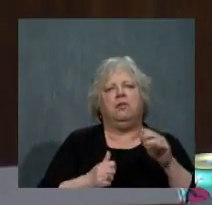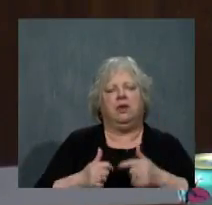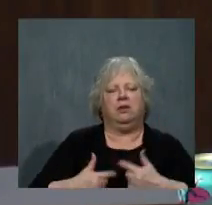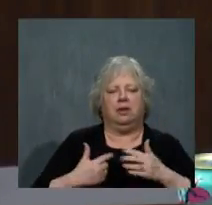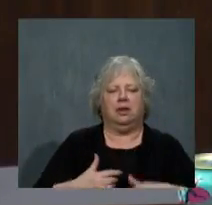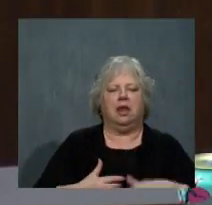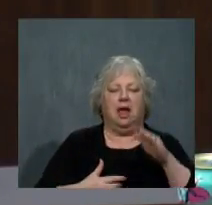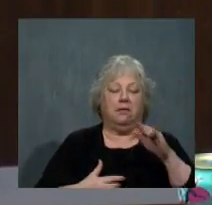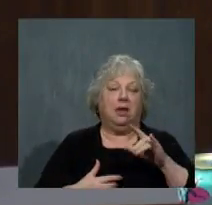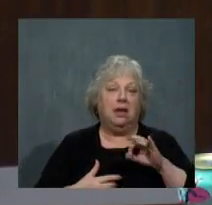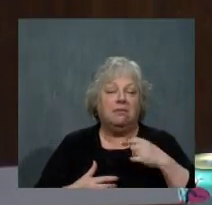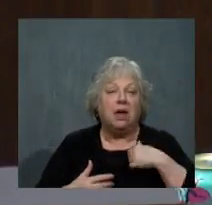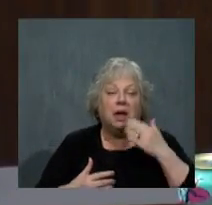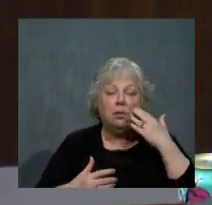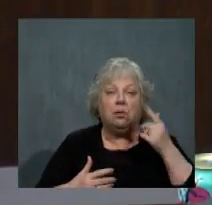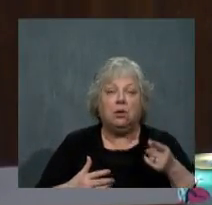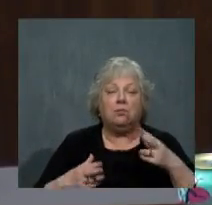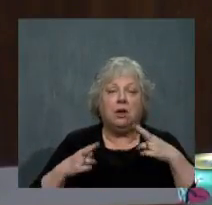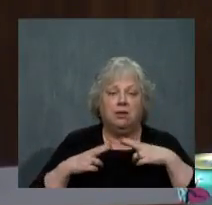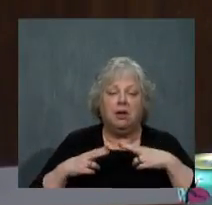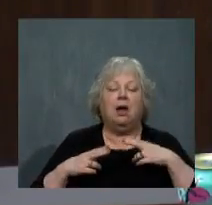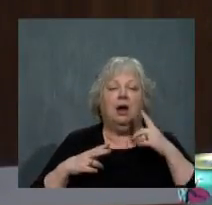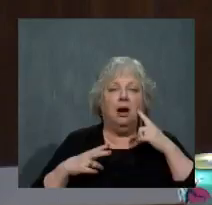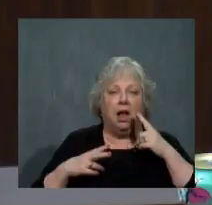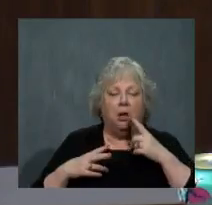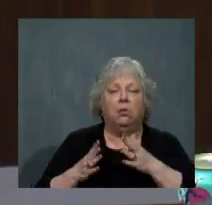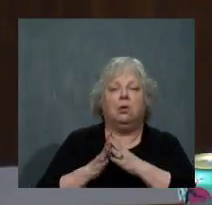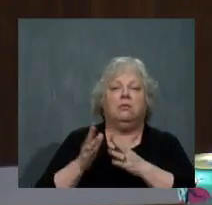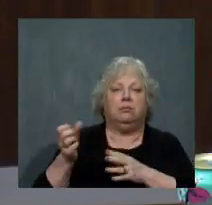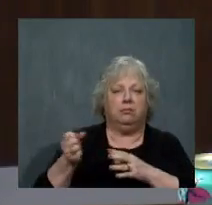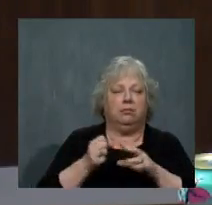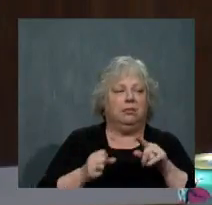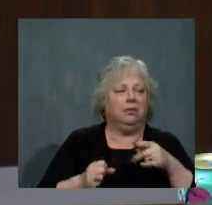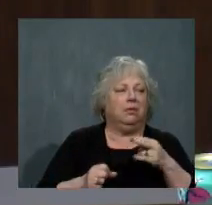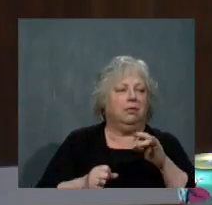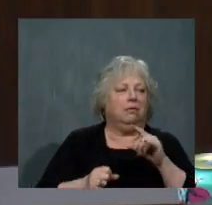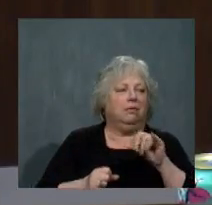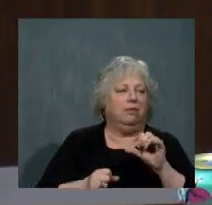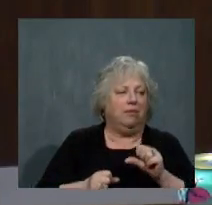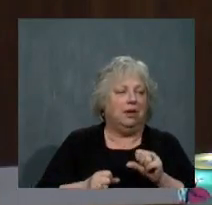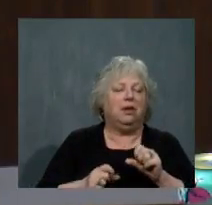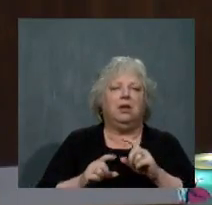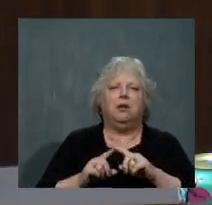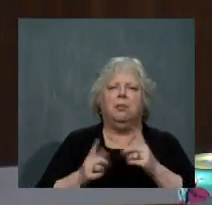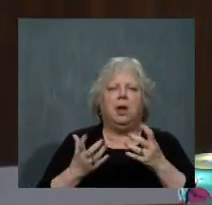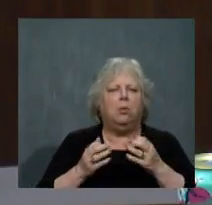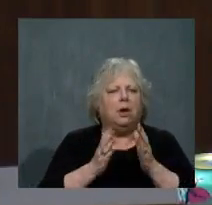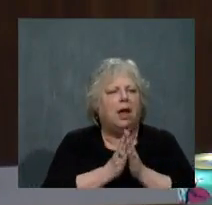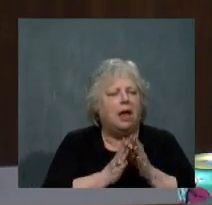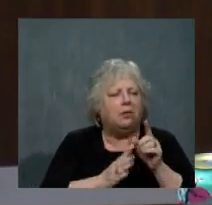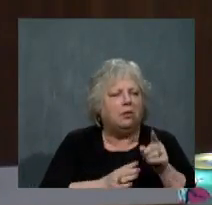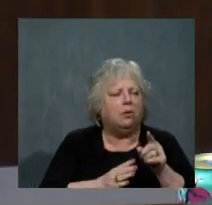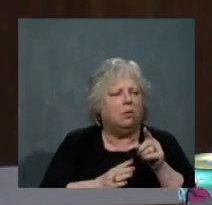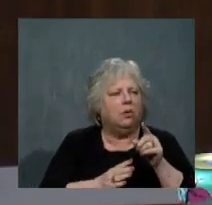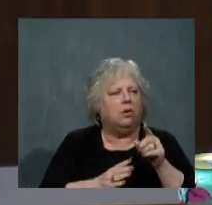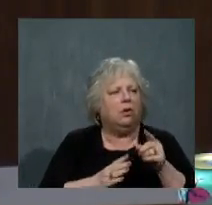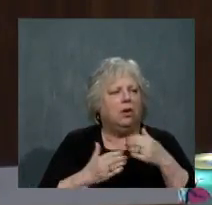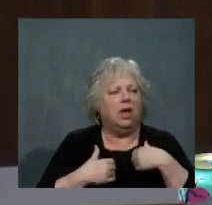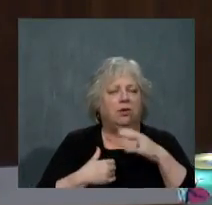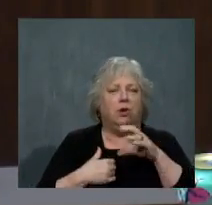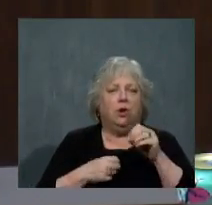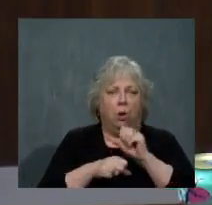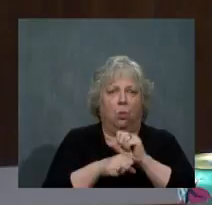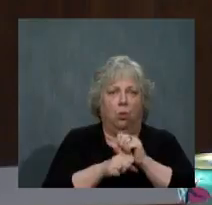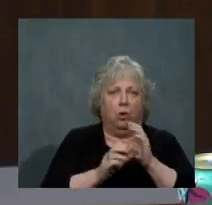Phyllis would have been here because she worked in communications for about 15, 16 years. And I wanted to ask you if you would have your coworkers